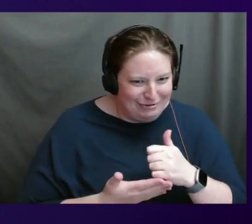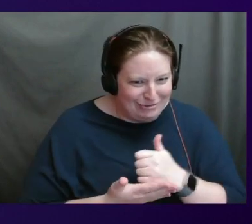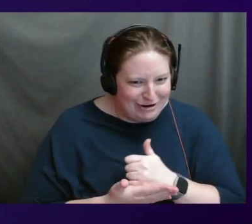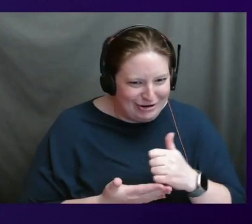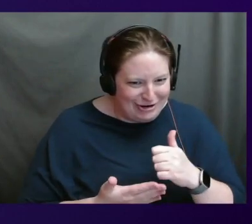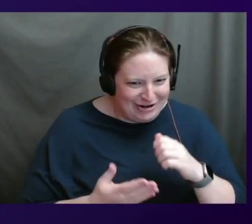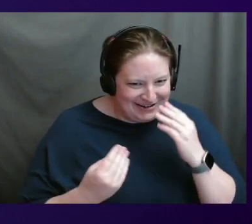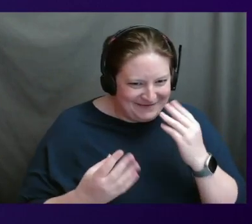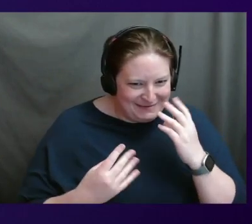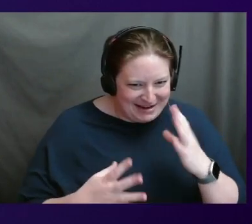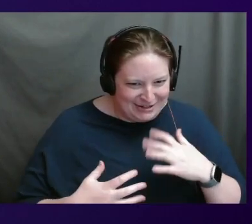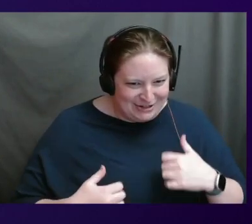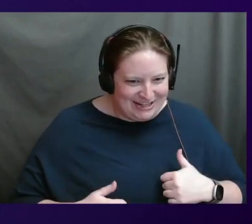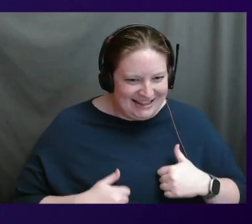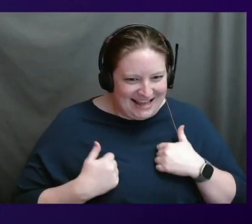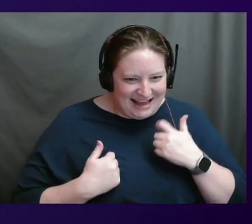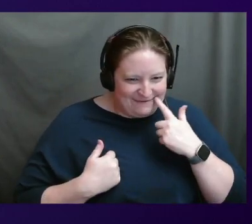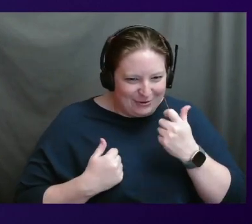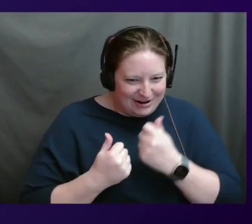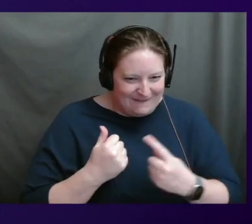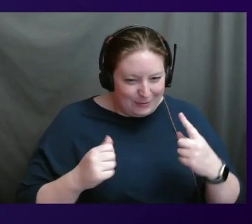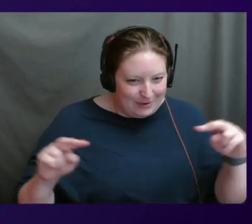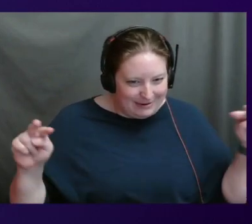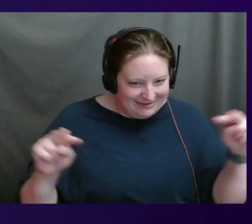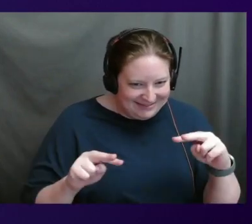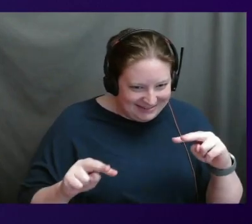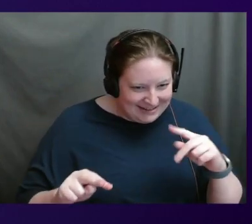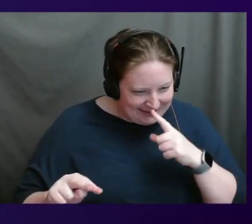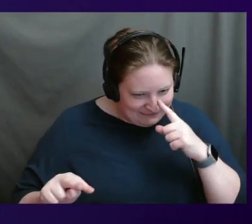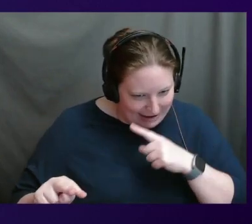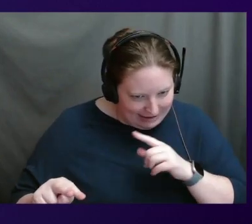everybody. There we go.